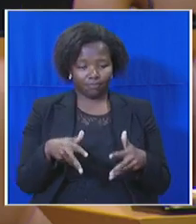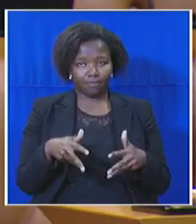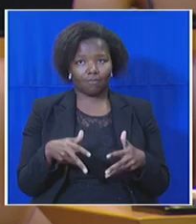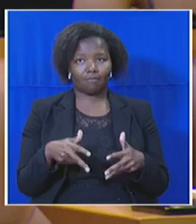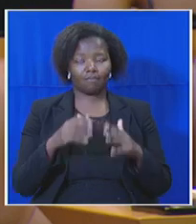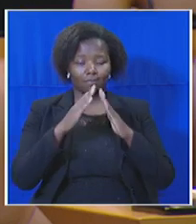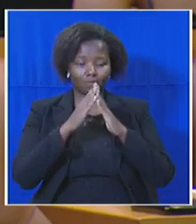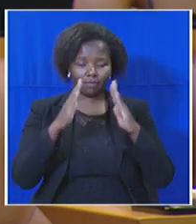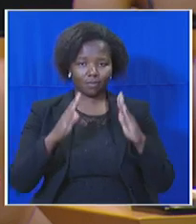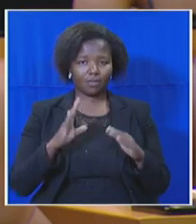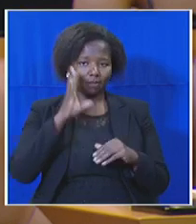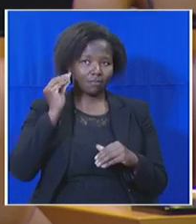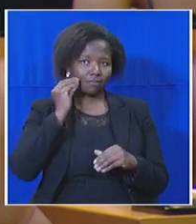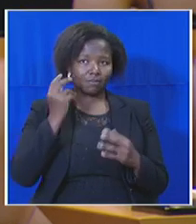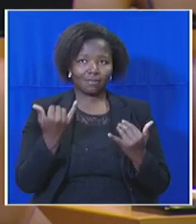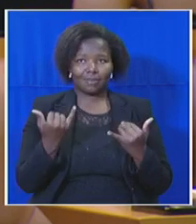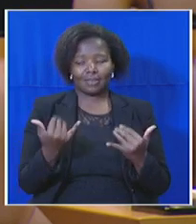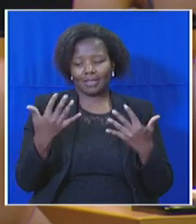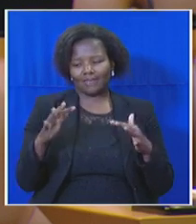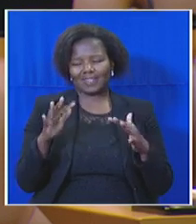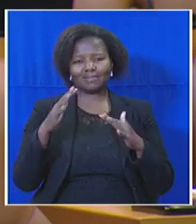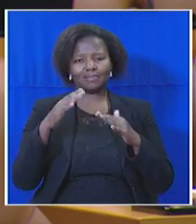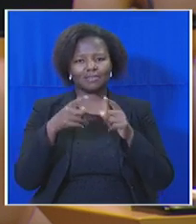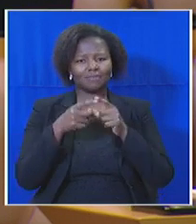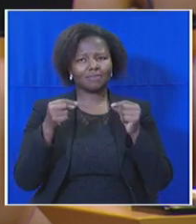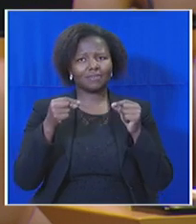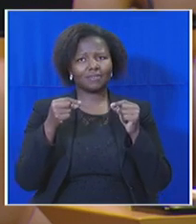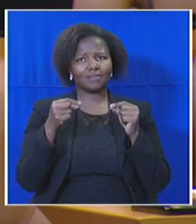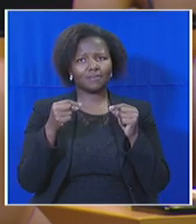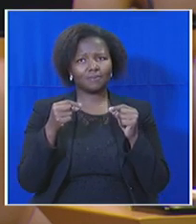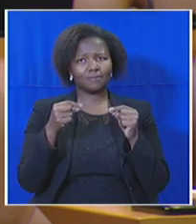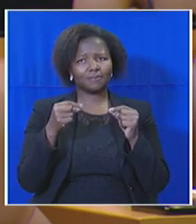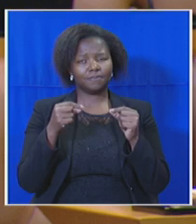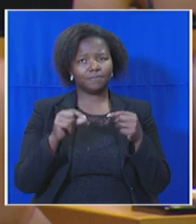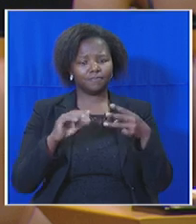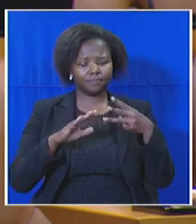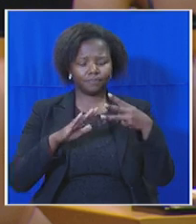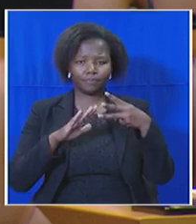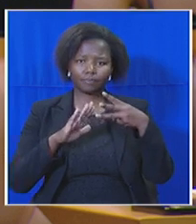House knows the recently completed third edition of